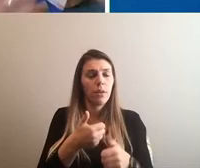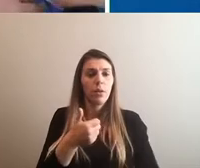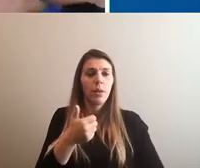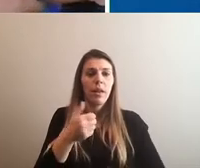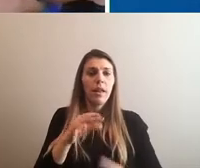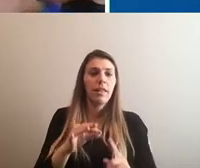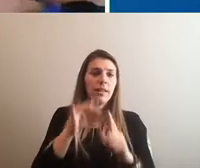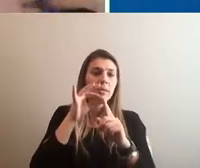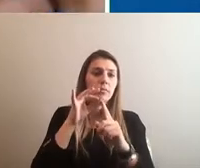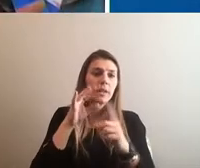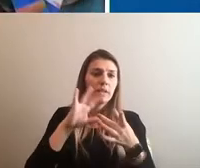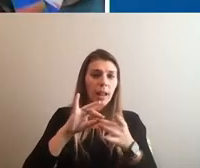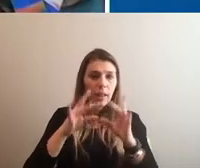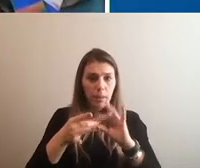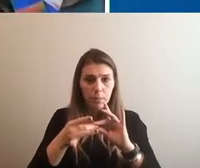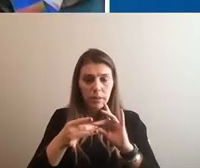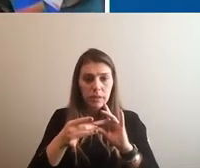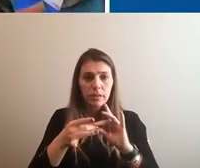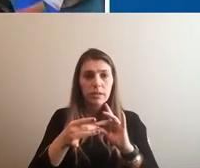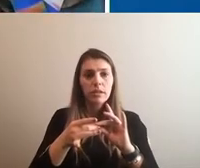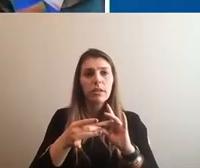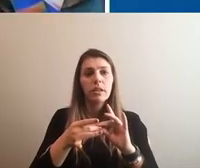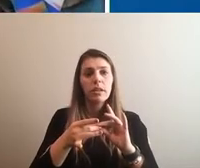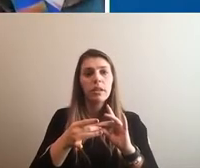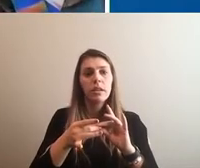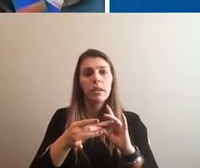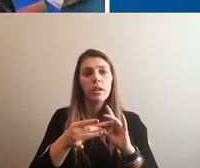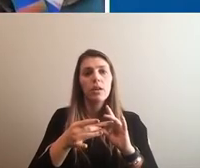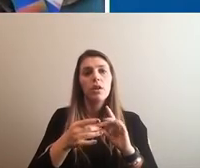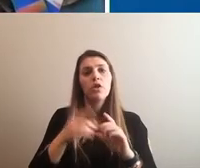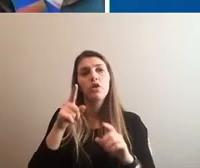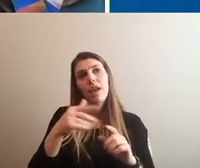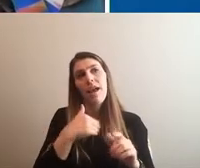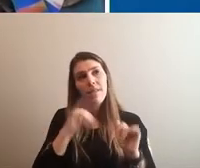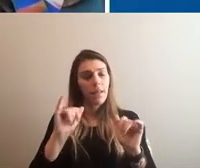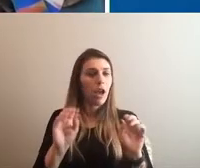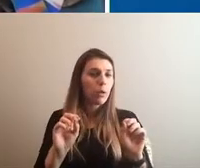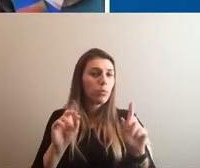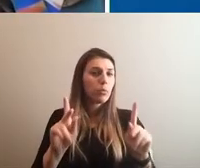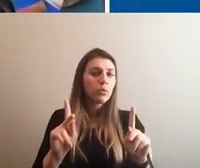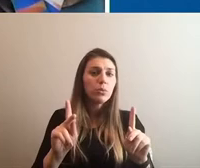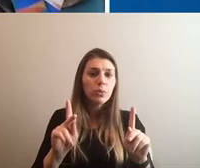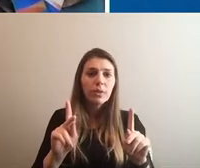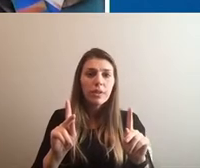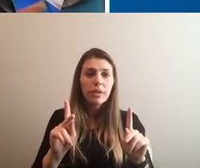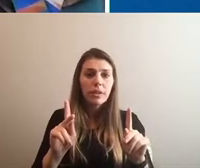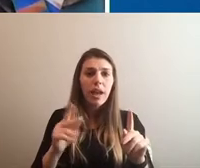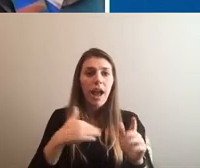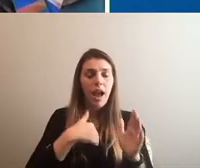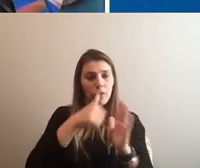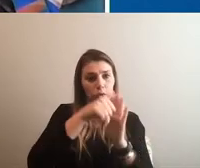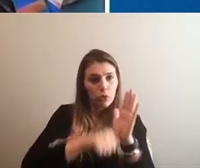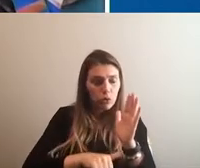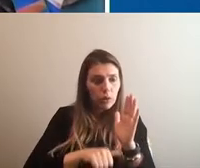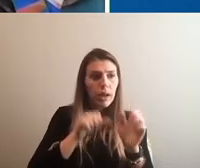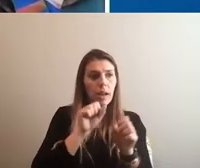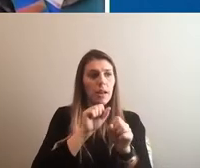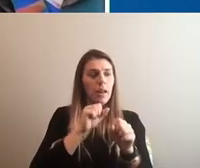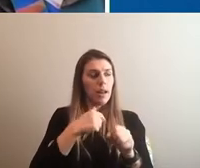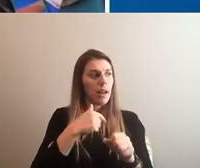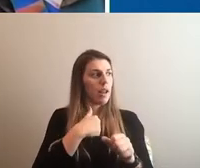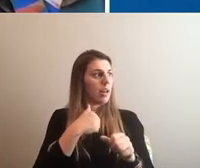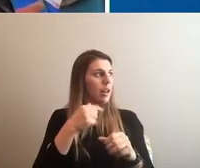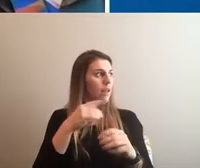Special Olympics that she has got the opportunity to have these surgeries and bring herself to the right, you